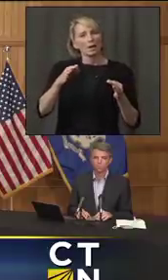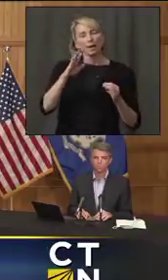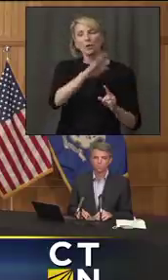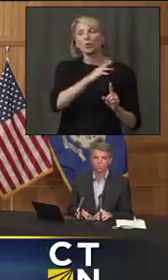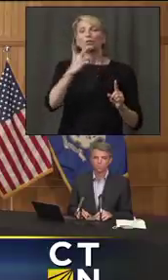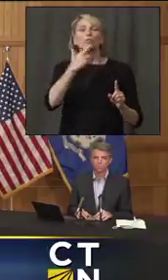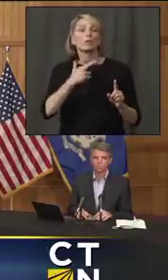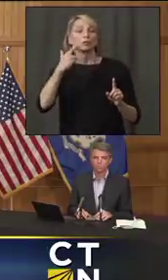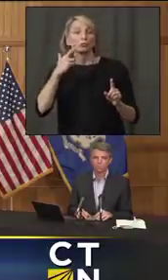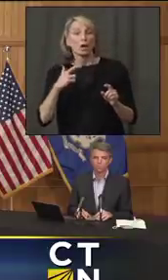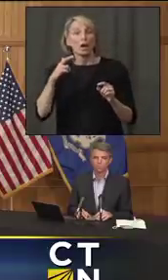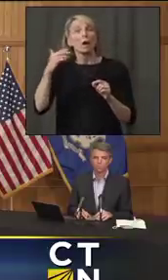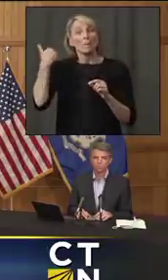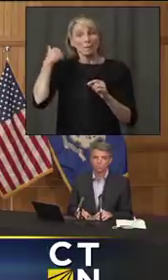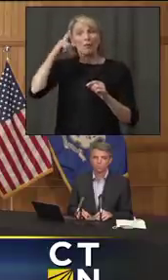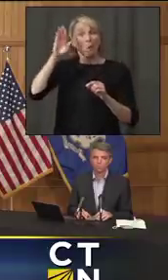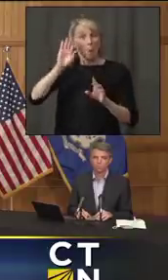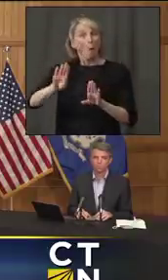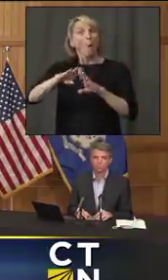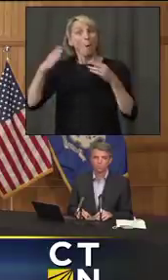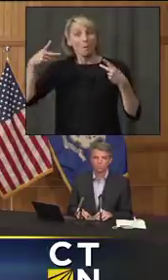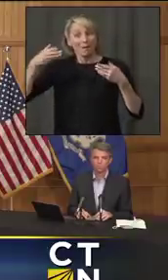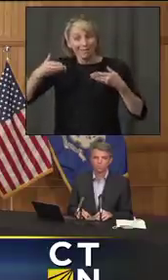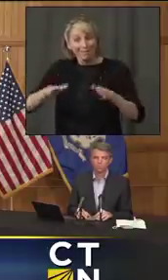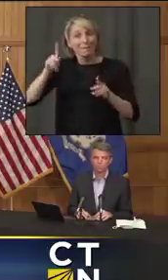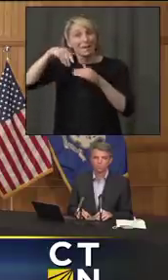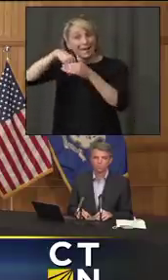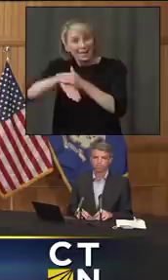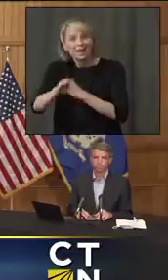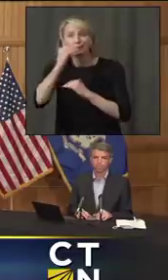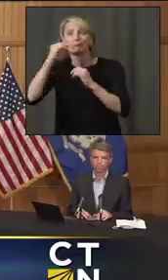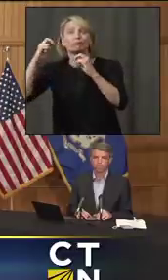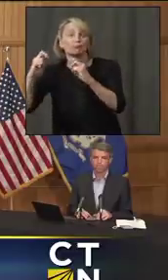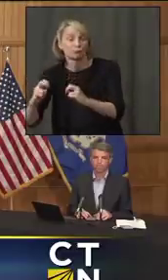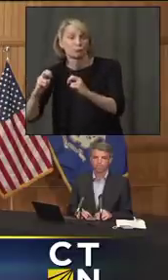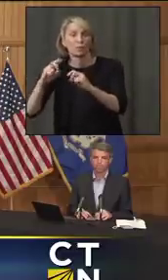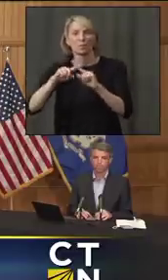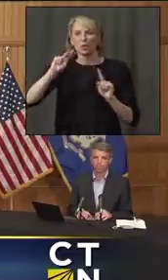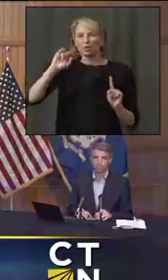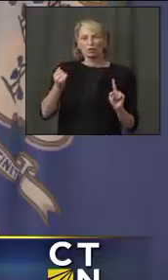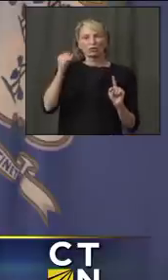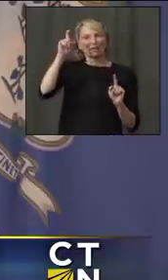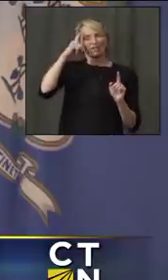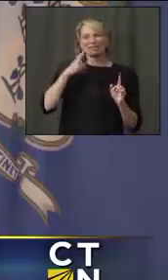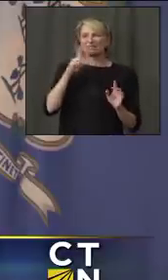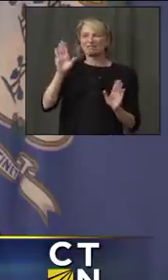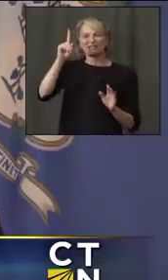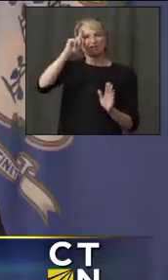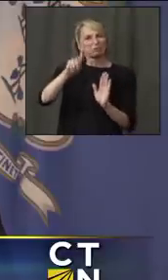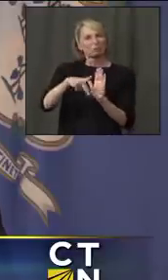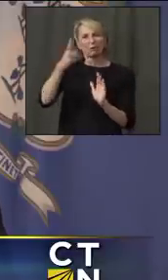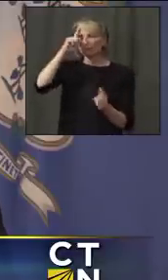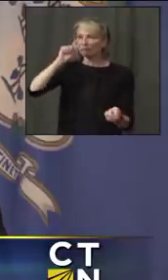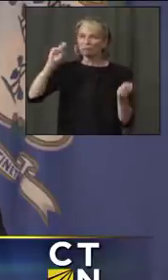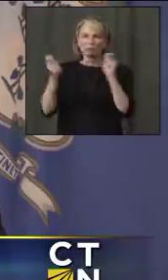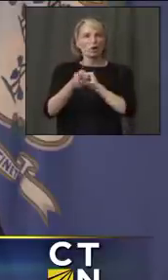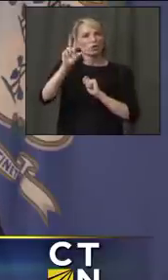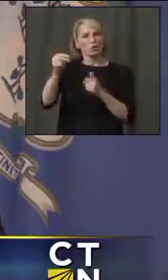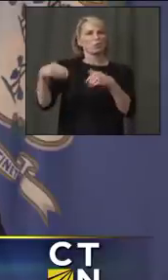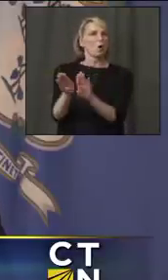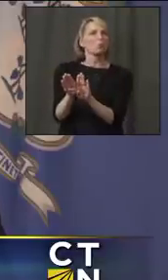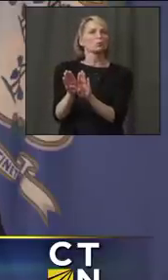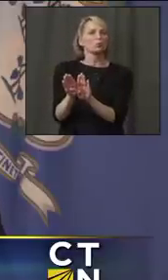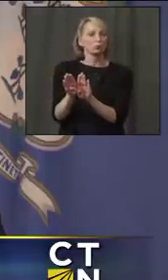bad sign of where this is going, that New Jersey is not even going back there? Well, we